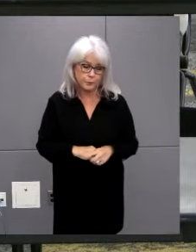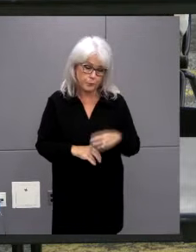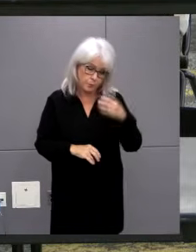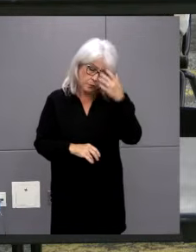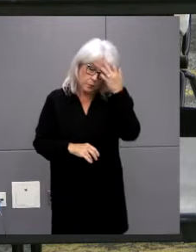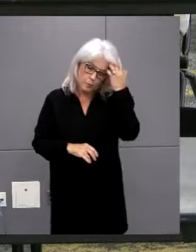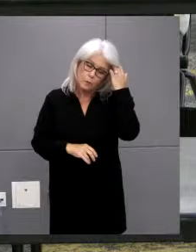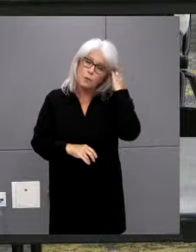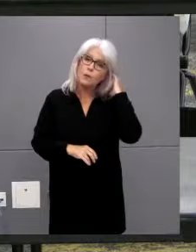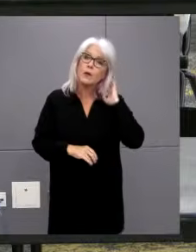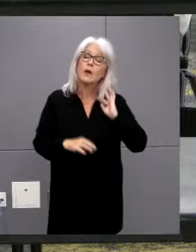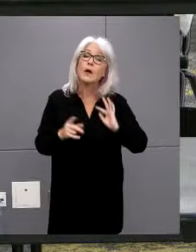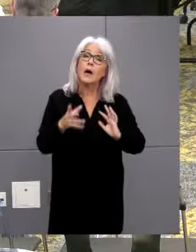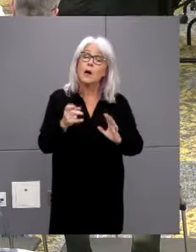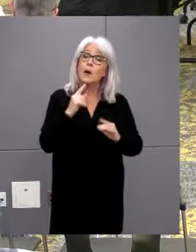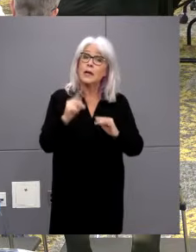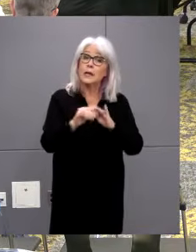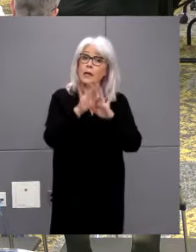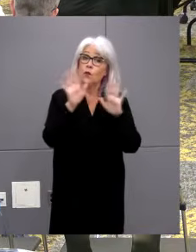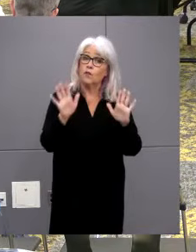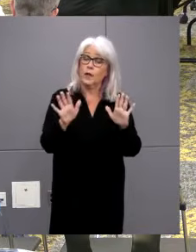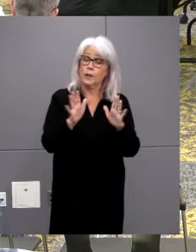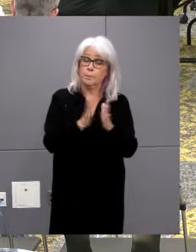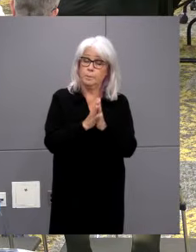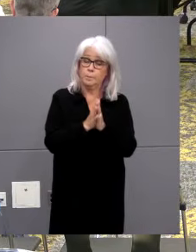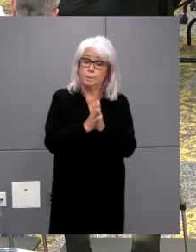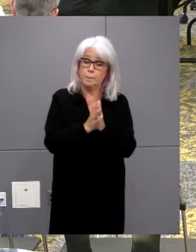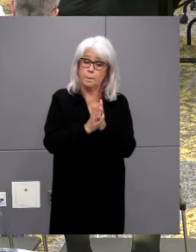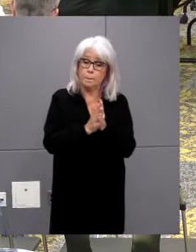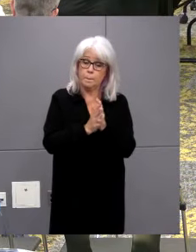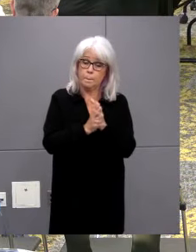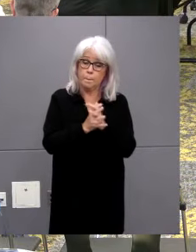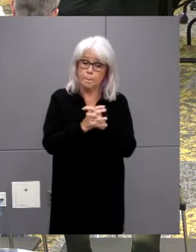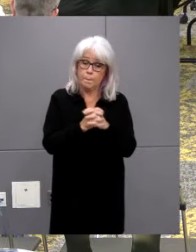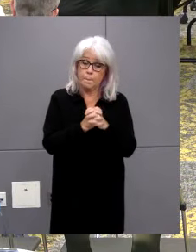Okay, and I do want to clarify one thing, Art.